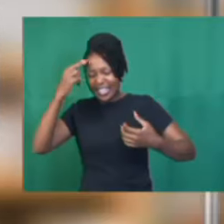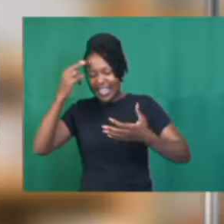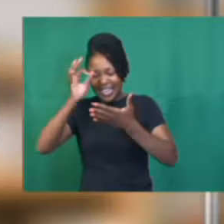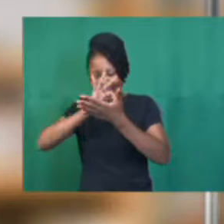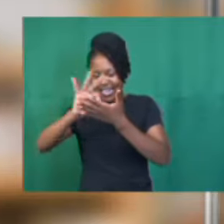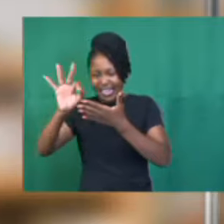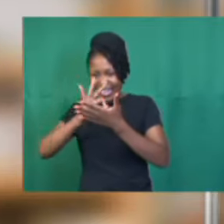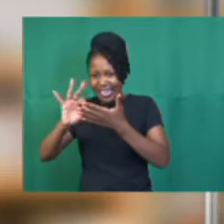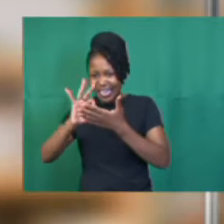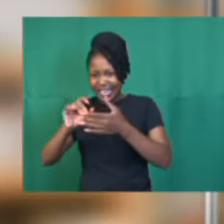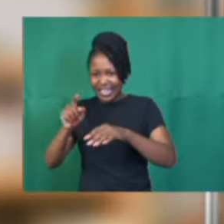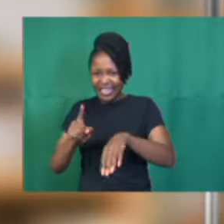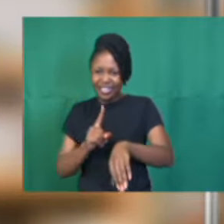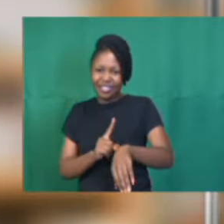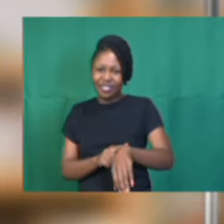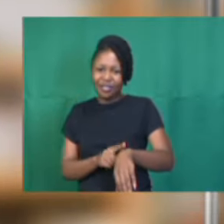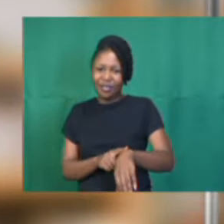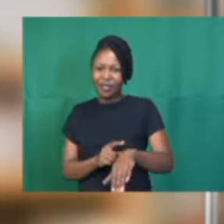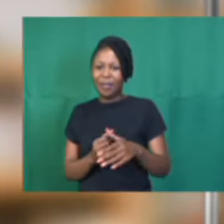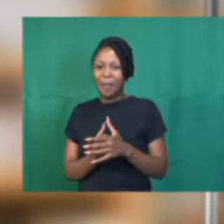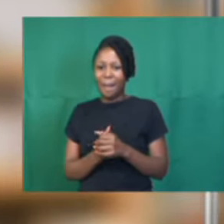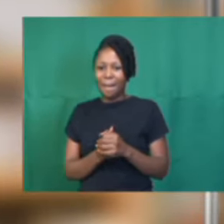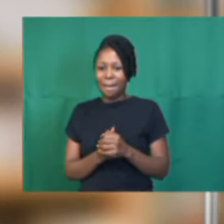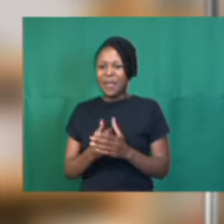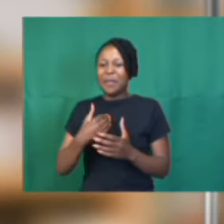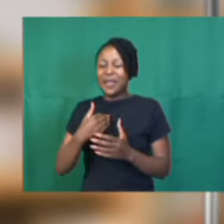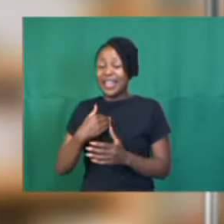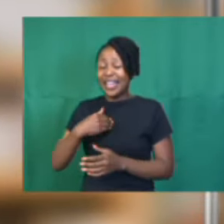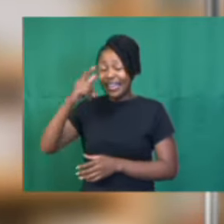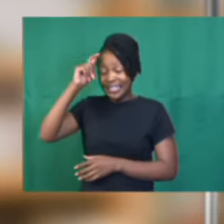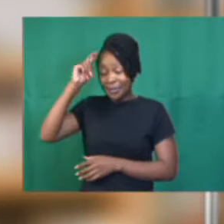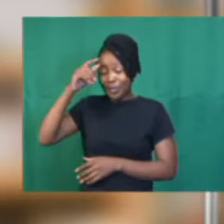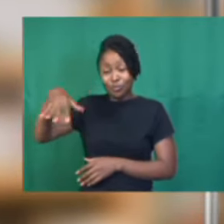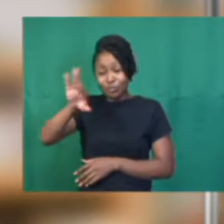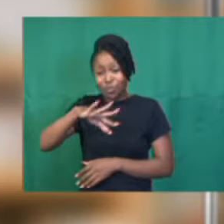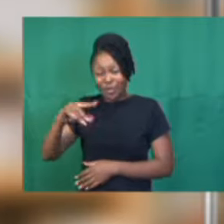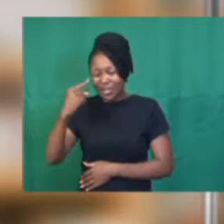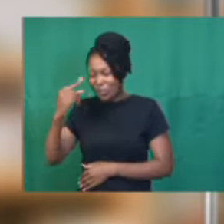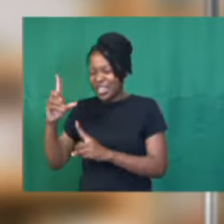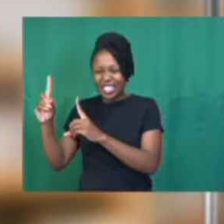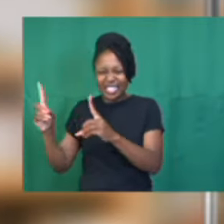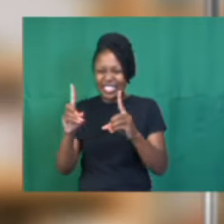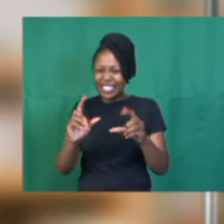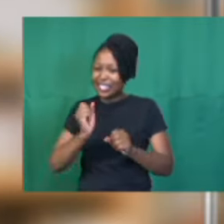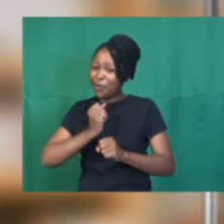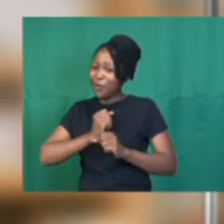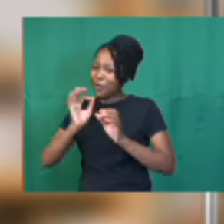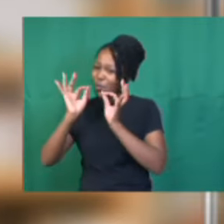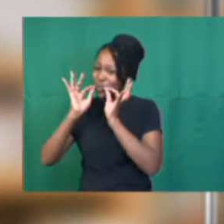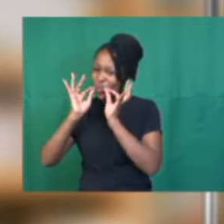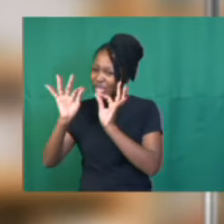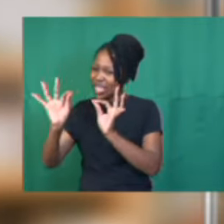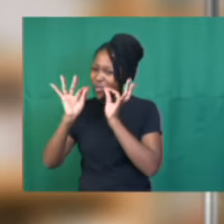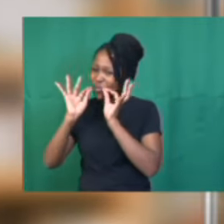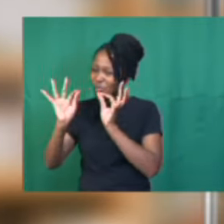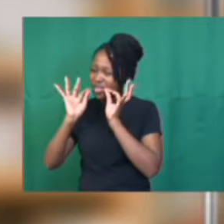very, very much, Bonisiwe. I think we have all seen the passion that was in her, and it's so beautiful to see, because we would be